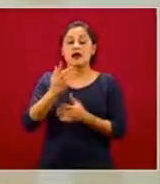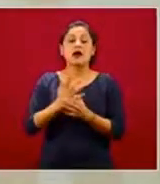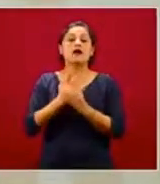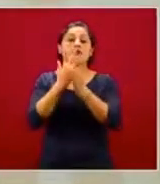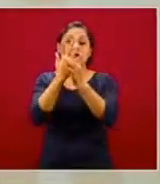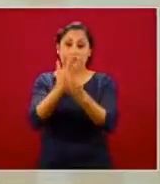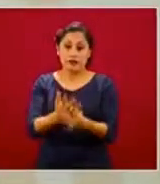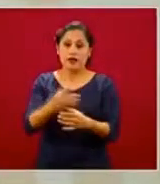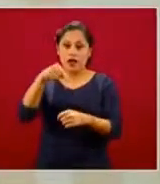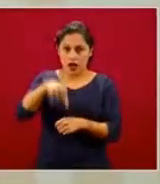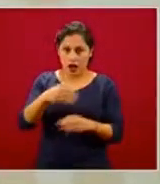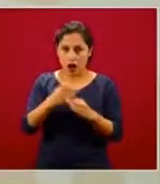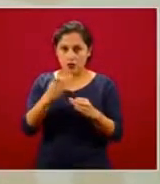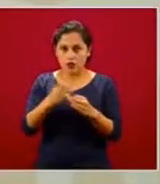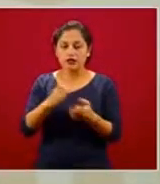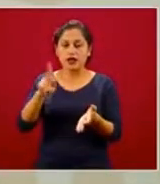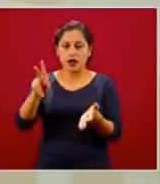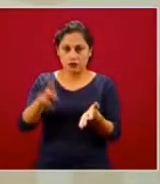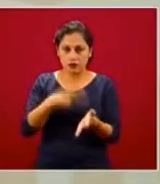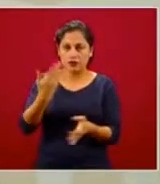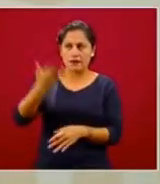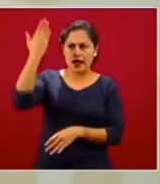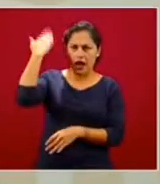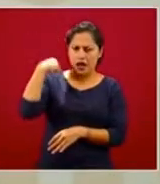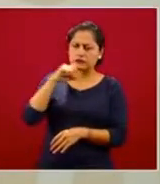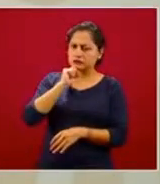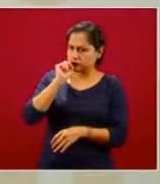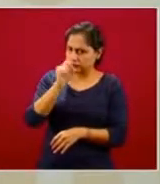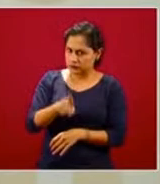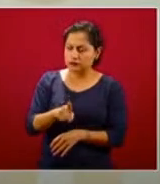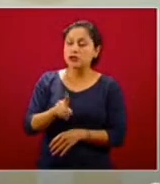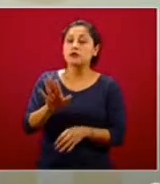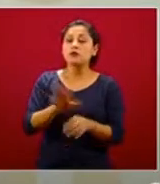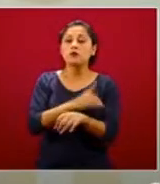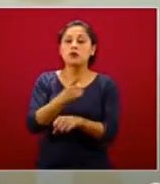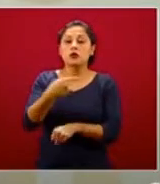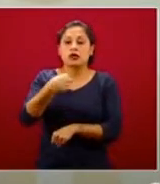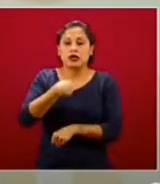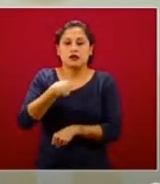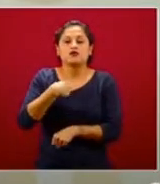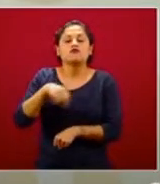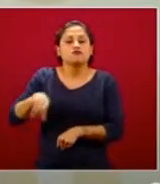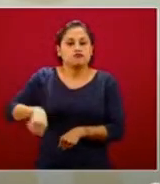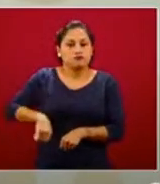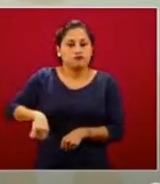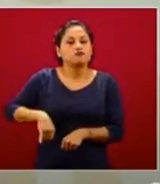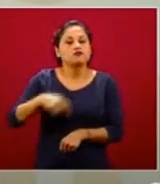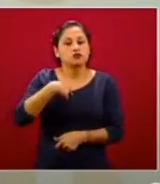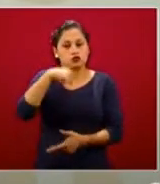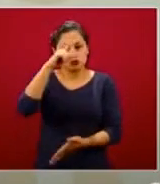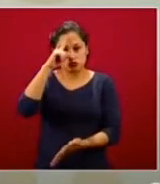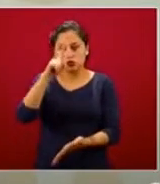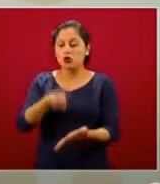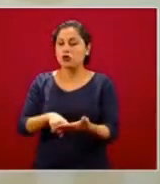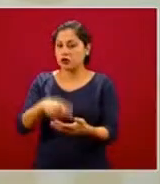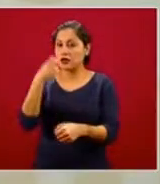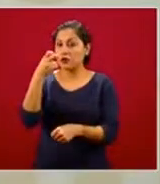So now what I'm commenting to you here and what I've said before on other occasions, and it's because it really impacts